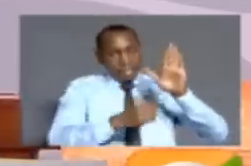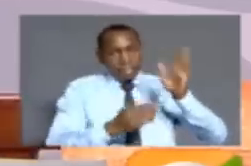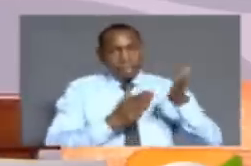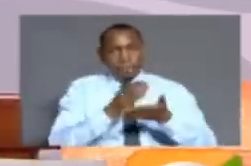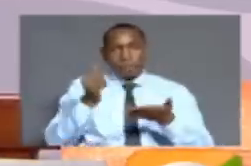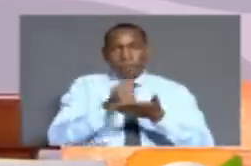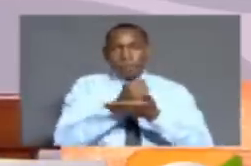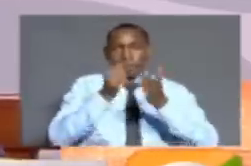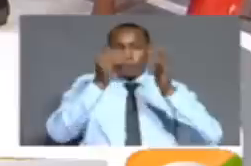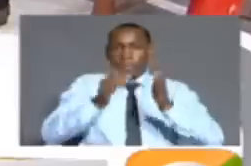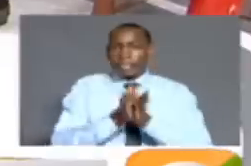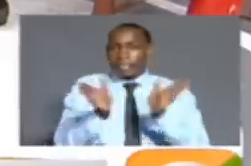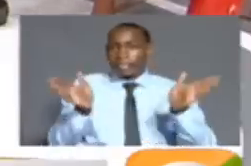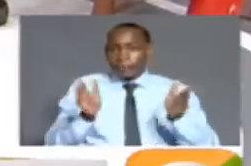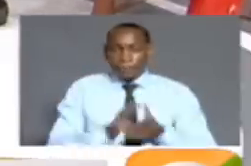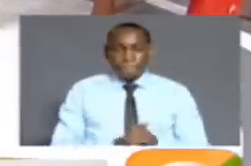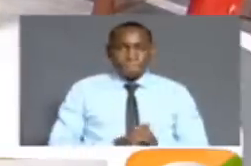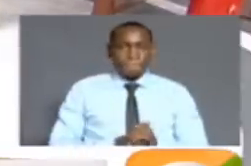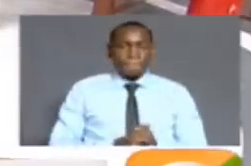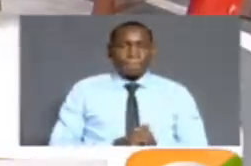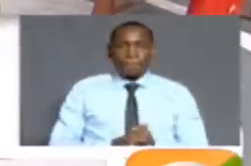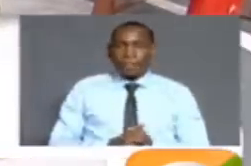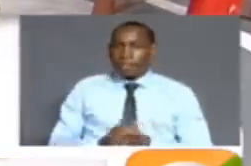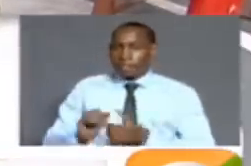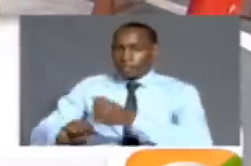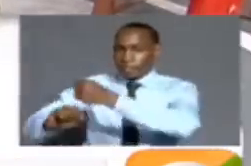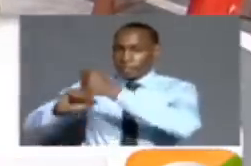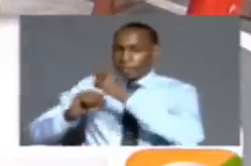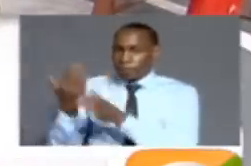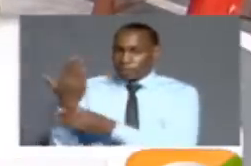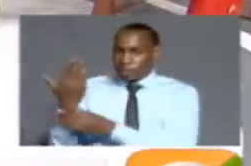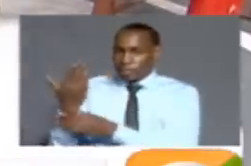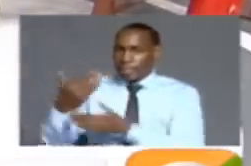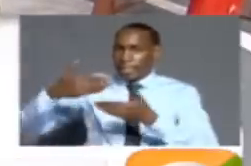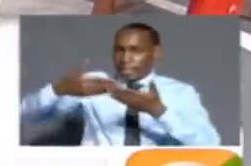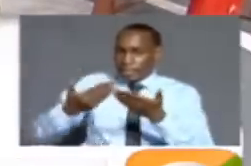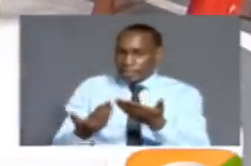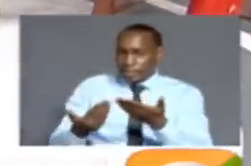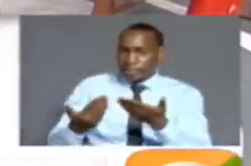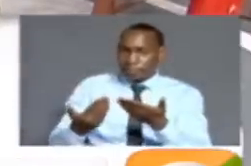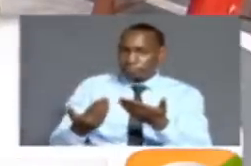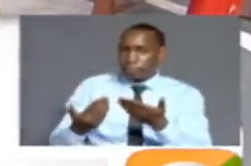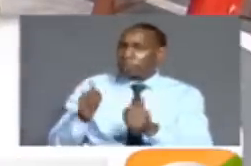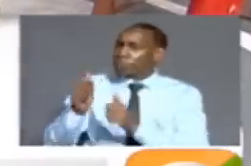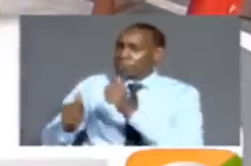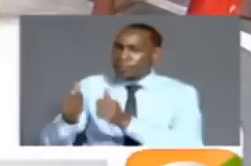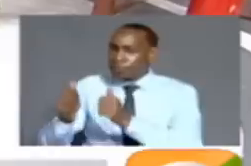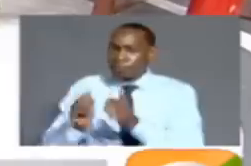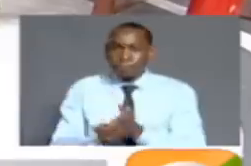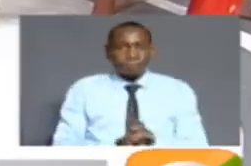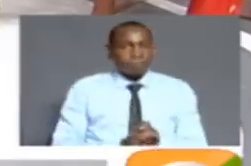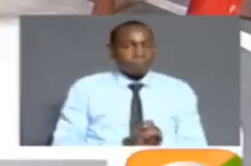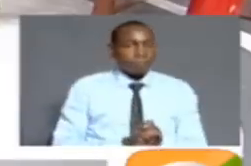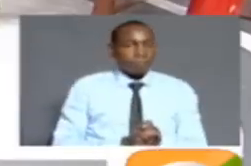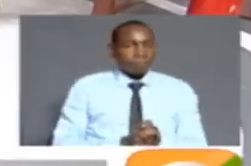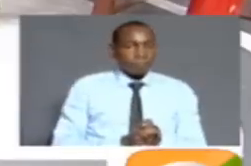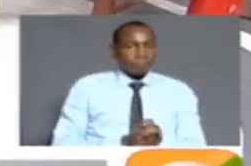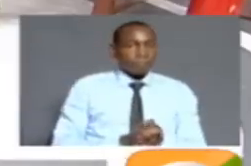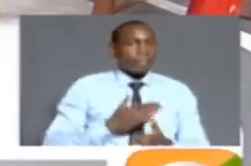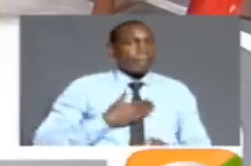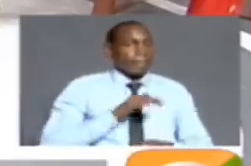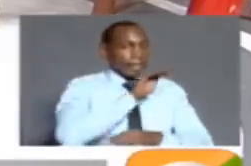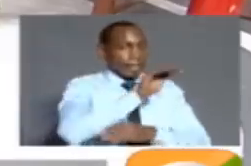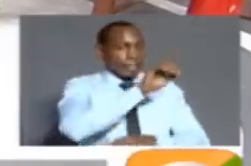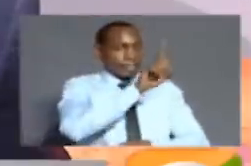Auditor General. Is that like actually supporting documents? Those are receipts? Those are, yes. What we would call, you know, receipts? Yeah, or, but sorry. No, let me ask you a